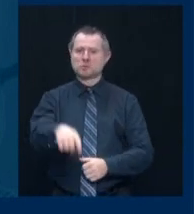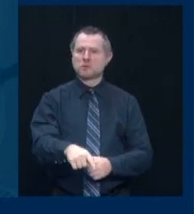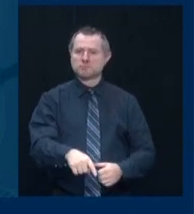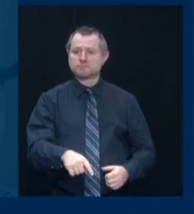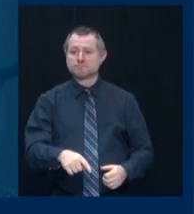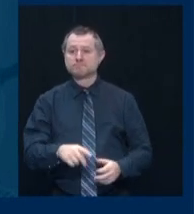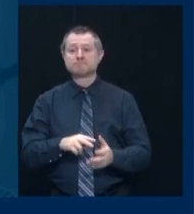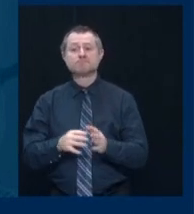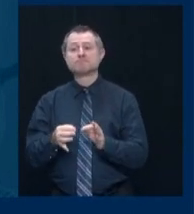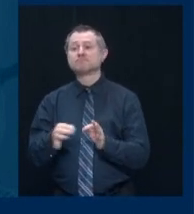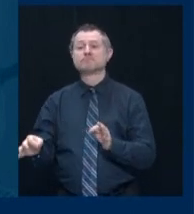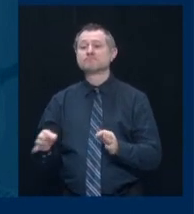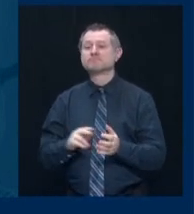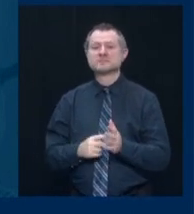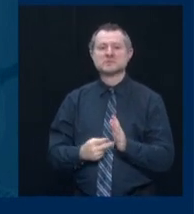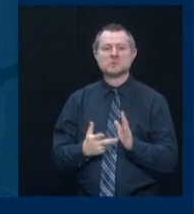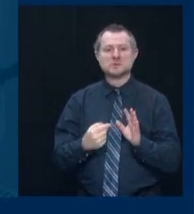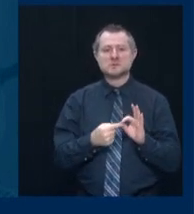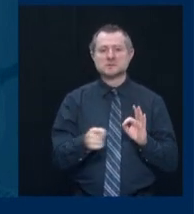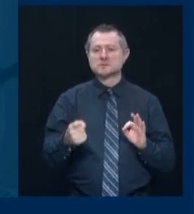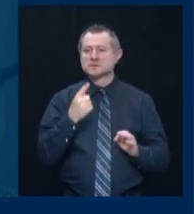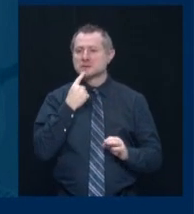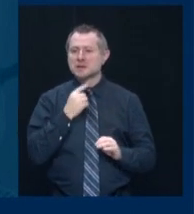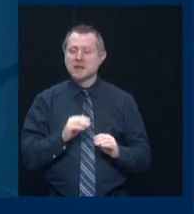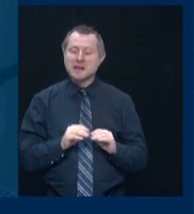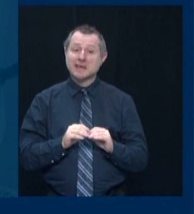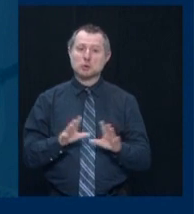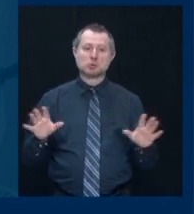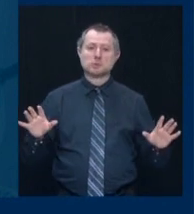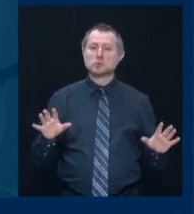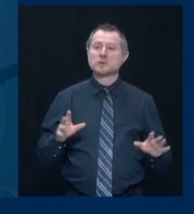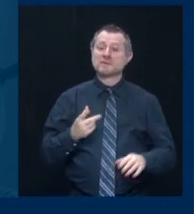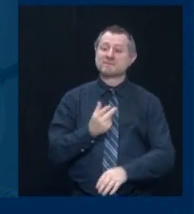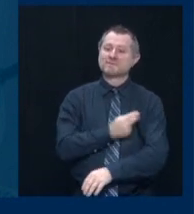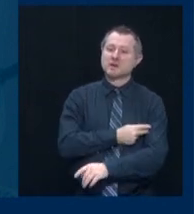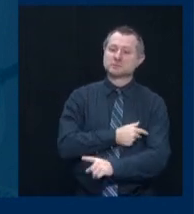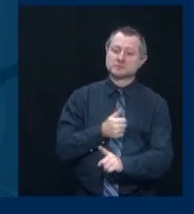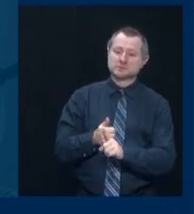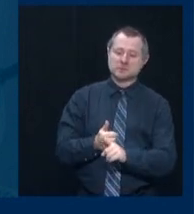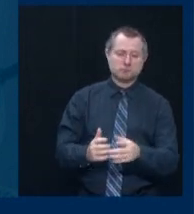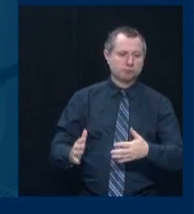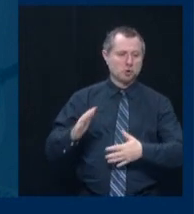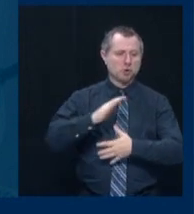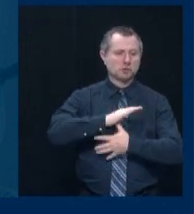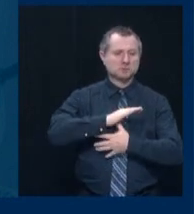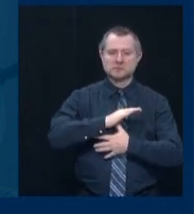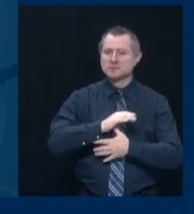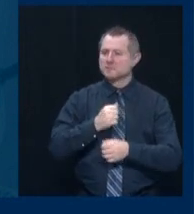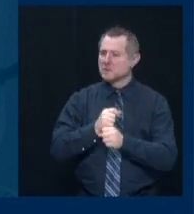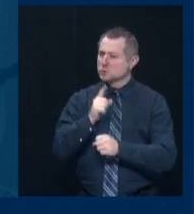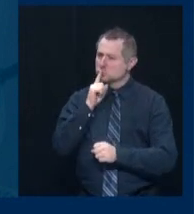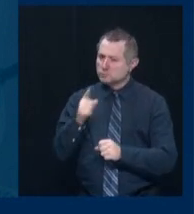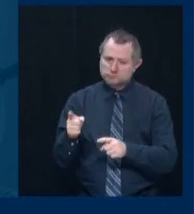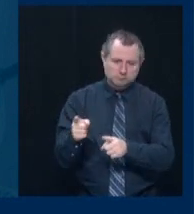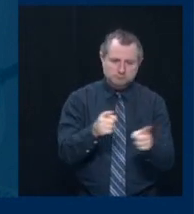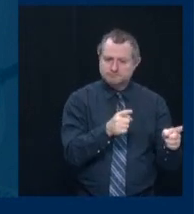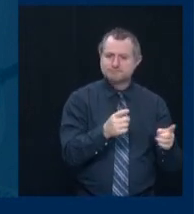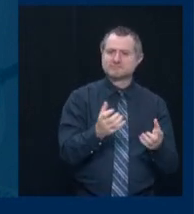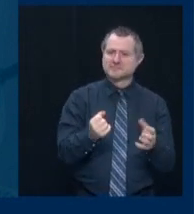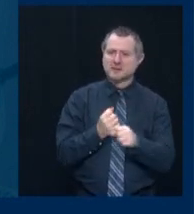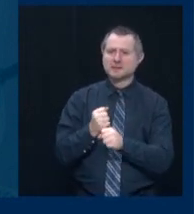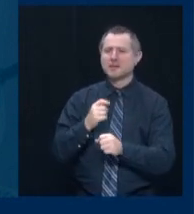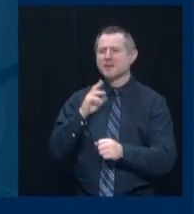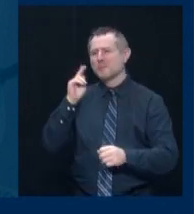says we're very clear, the vaccines are a priority. There's not going to be any politics at